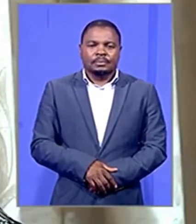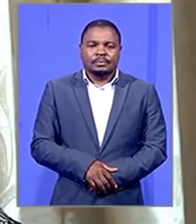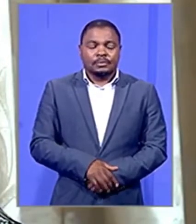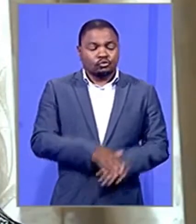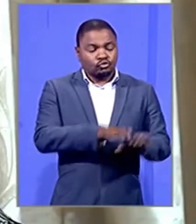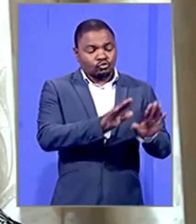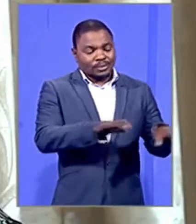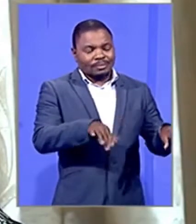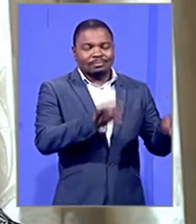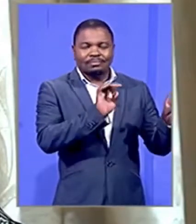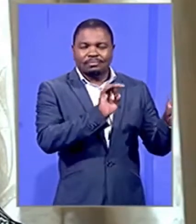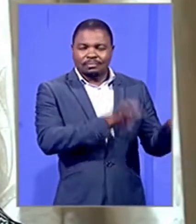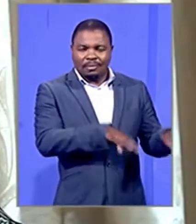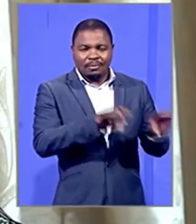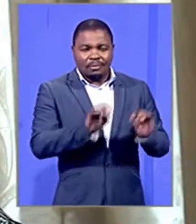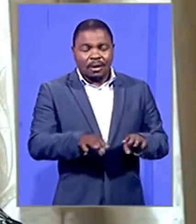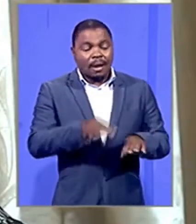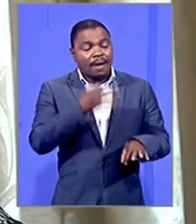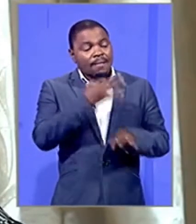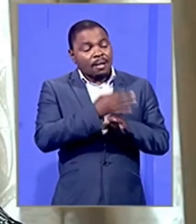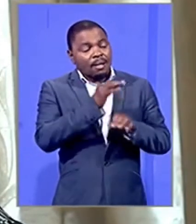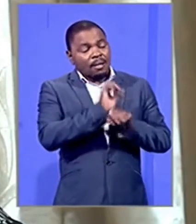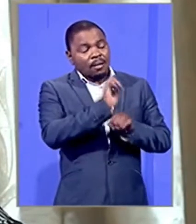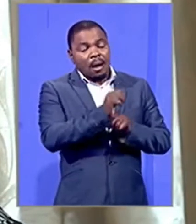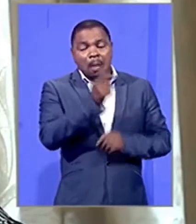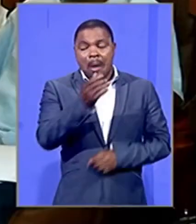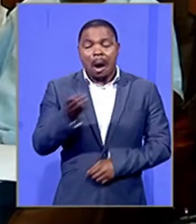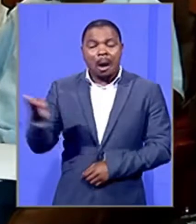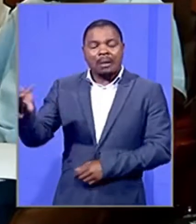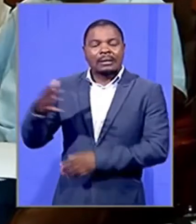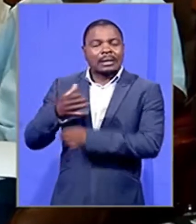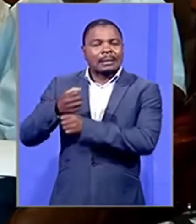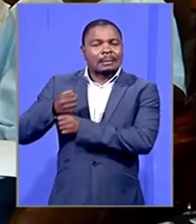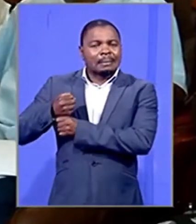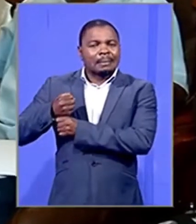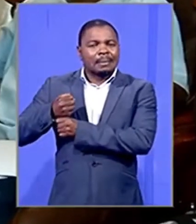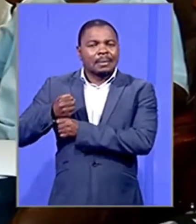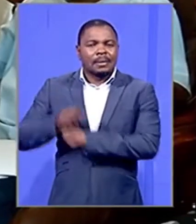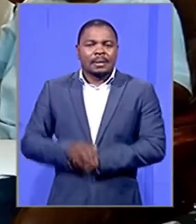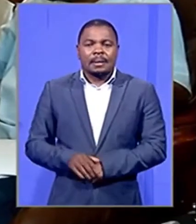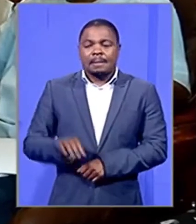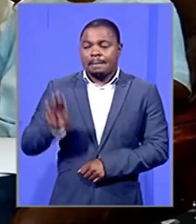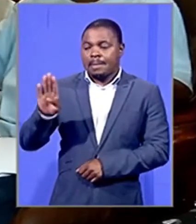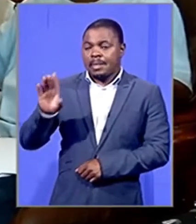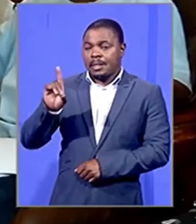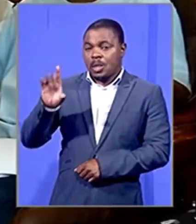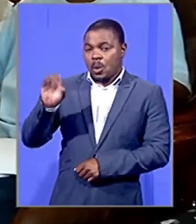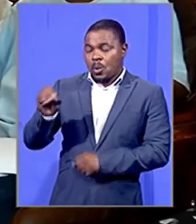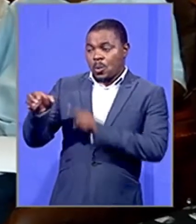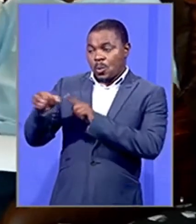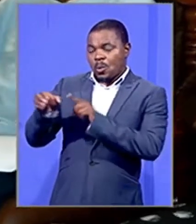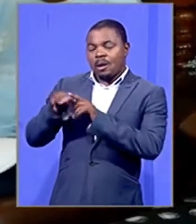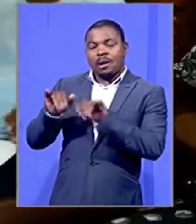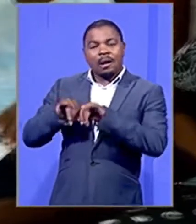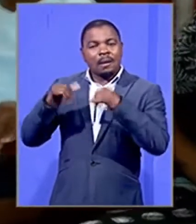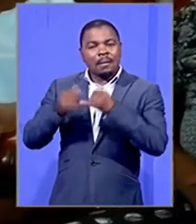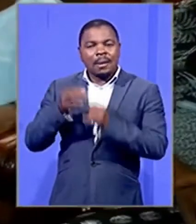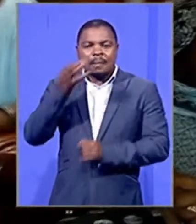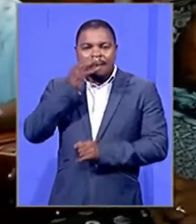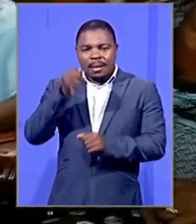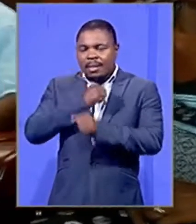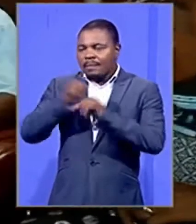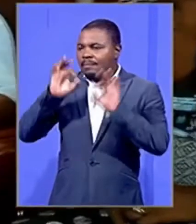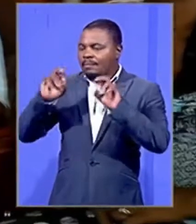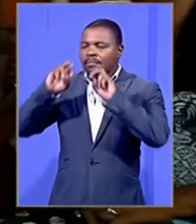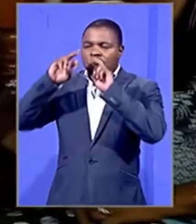bana ba no sokola tšhelete tša papa ba bona ba di tshwere. Khampani ya BDO e laeditše gape gore ba paletše ke go nyakiša mašheleng